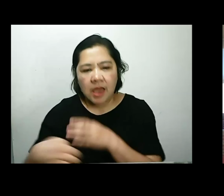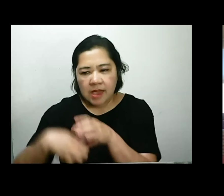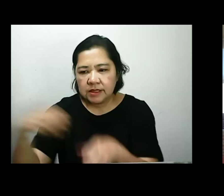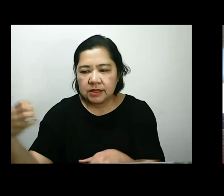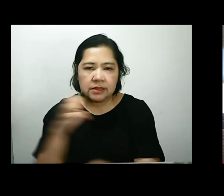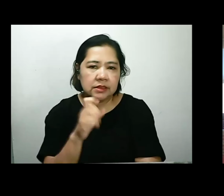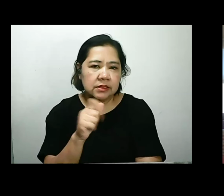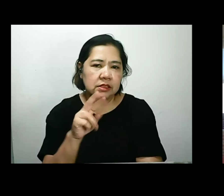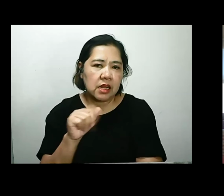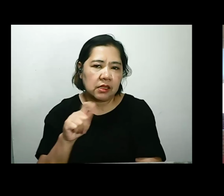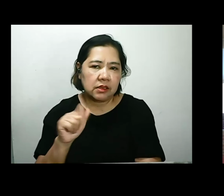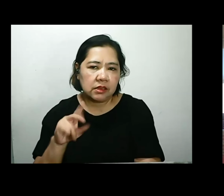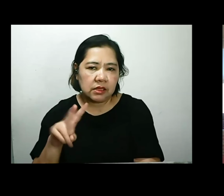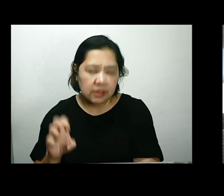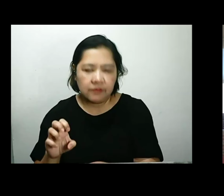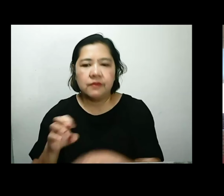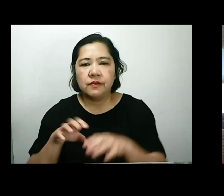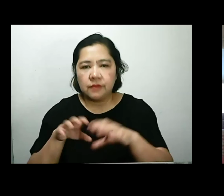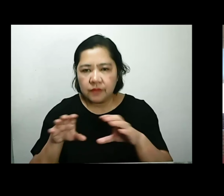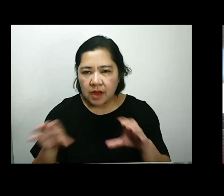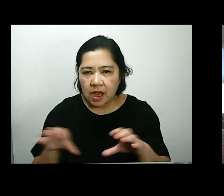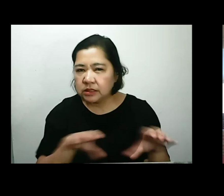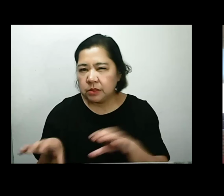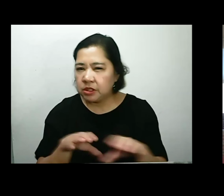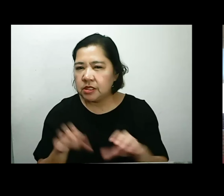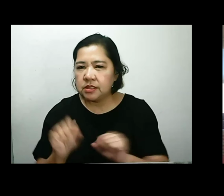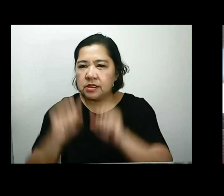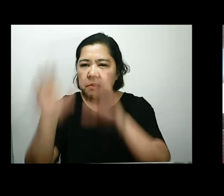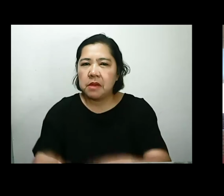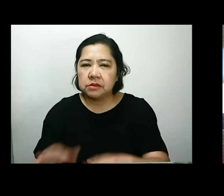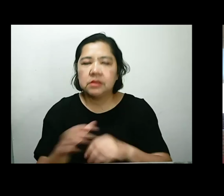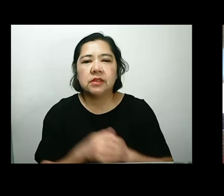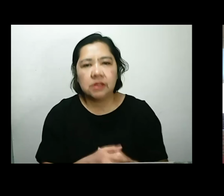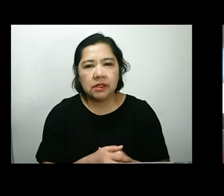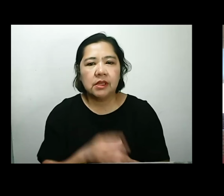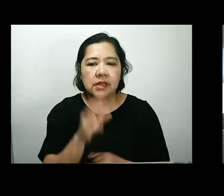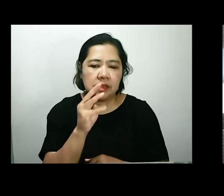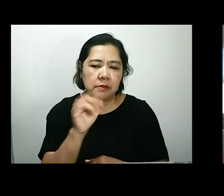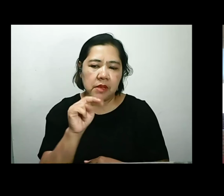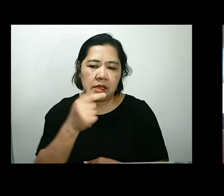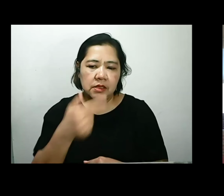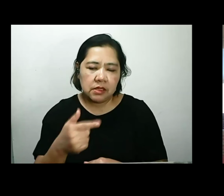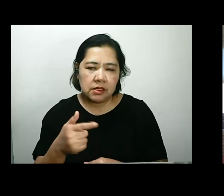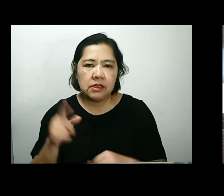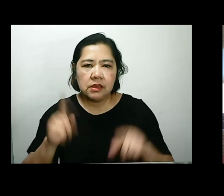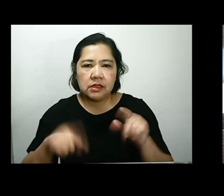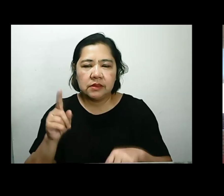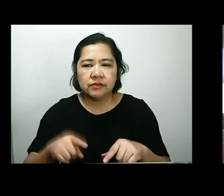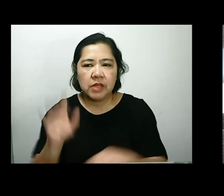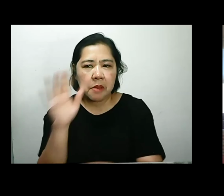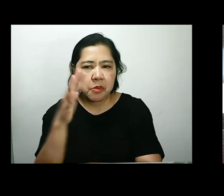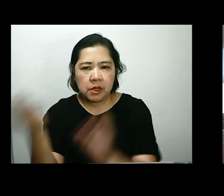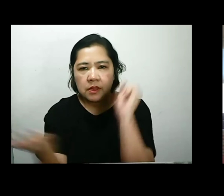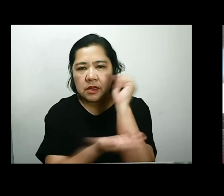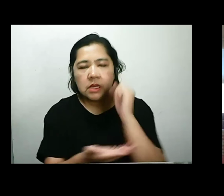extractive activities on the mountains. You see them like the quarrying, the mining, and all this deforestation. Oftentimes, the